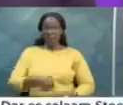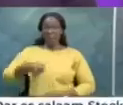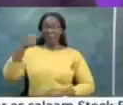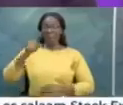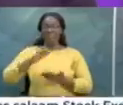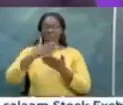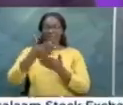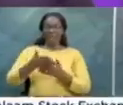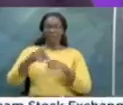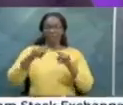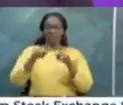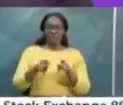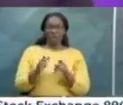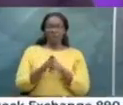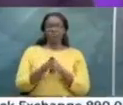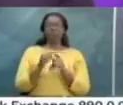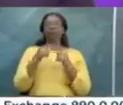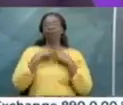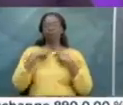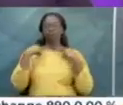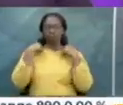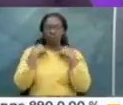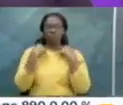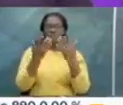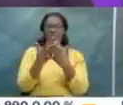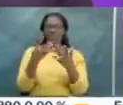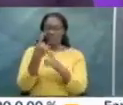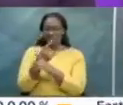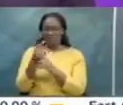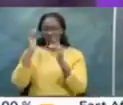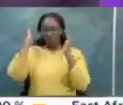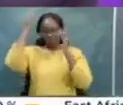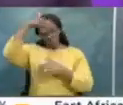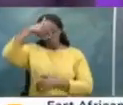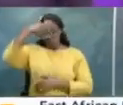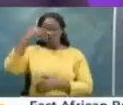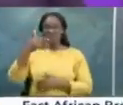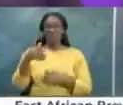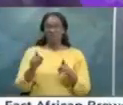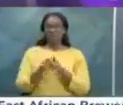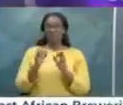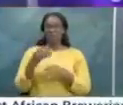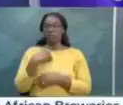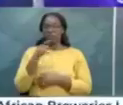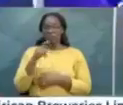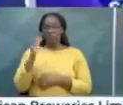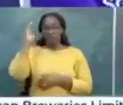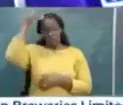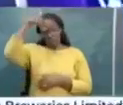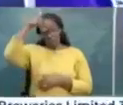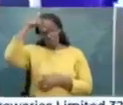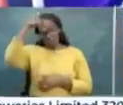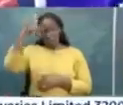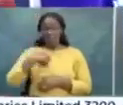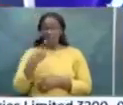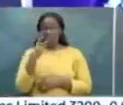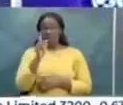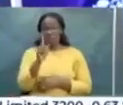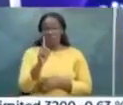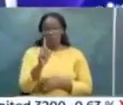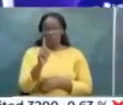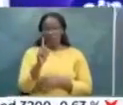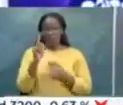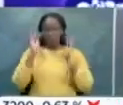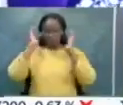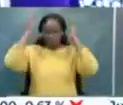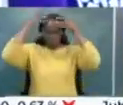laptop bags, jewelry sets, the hoodies. If you can get a hoodie from them, at least I know I've seen one of their hoodies and I'm like,